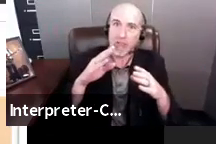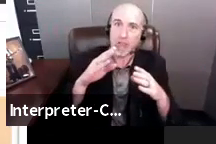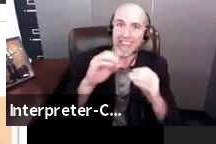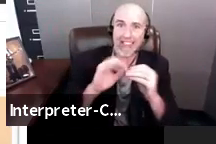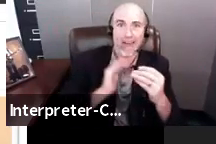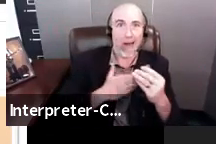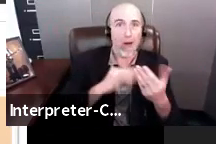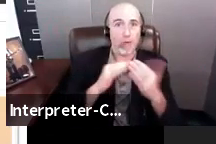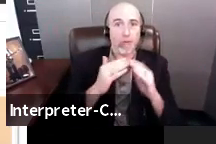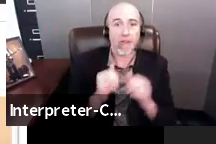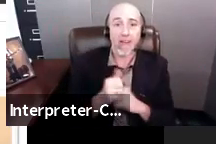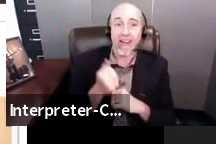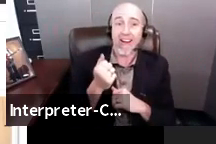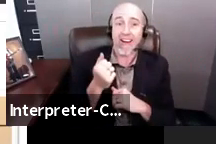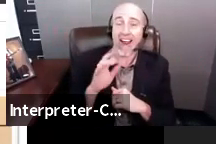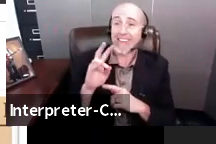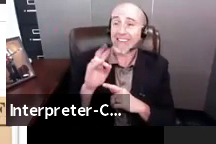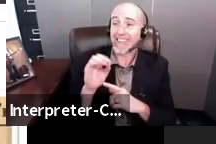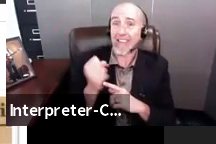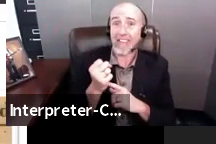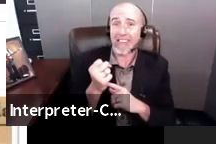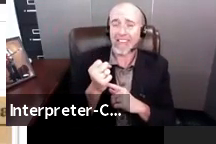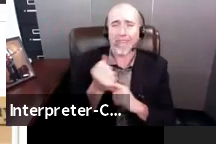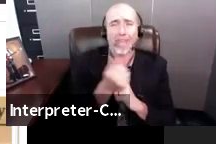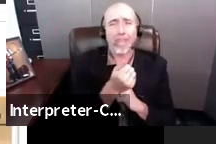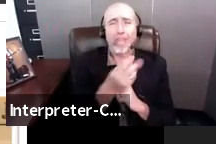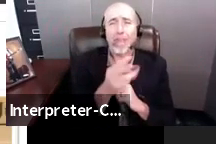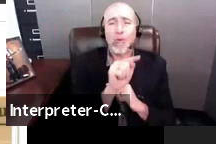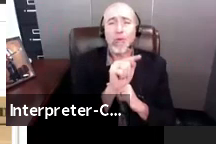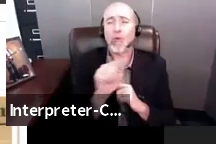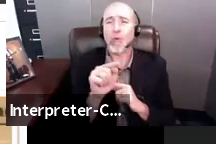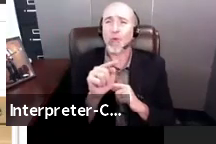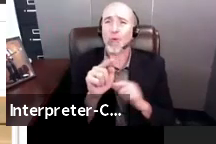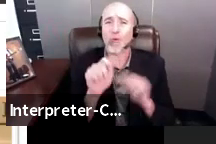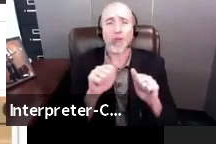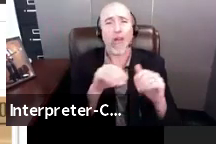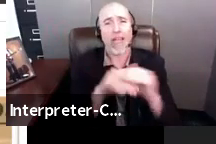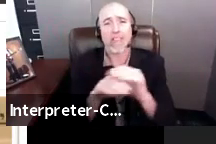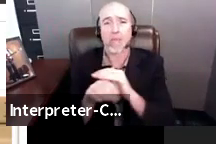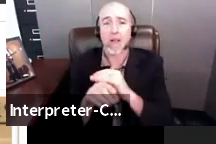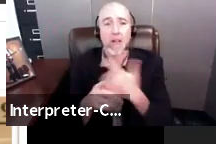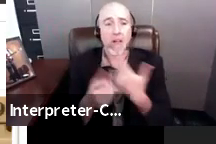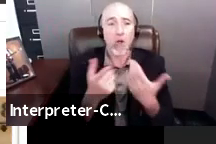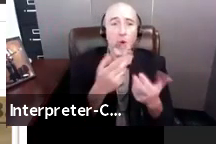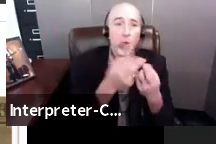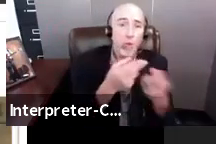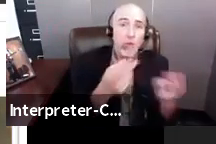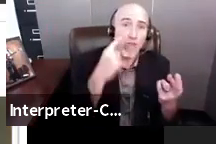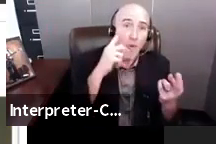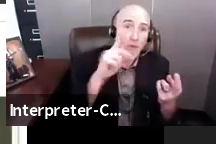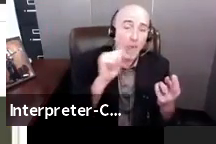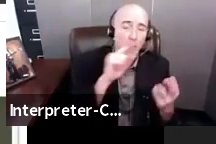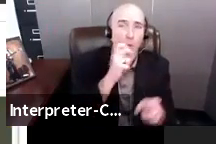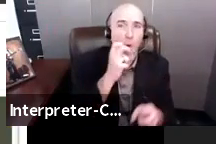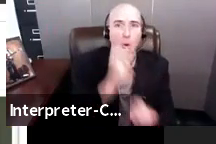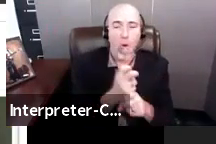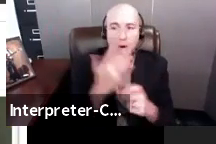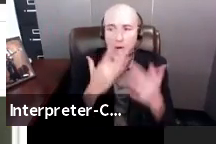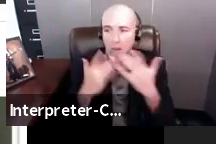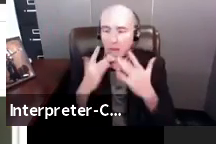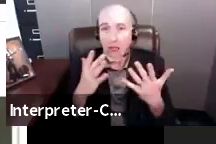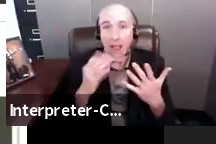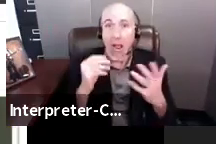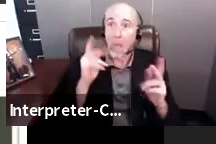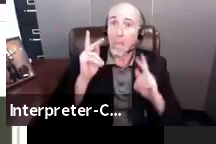the 1970s, very few places were accessible. Resources for the disabled were hard to find, and public transportation was not even